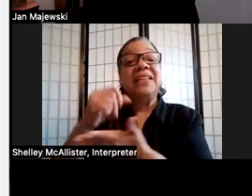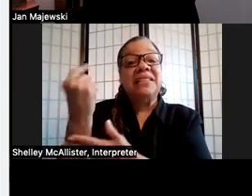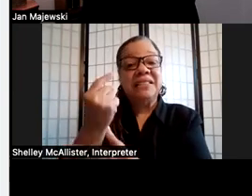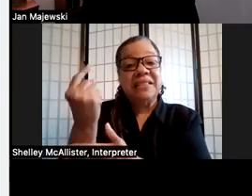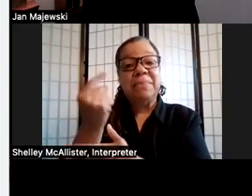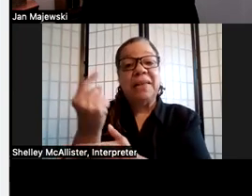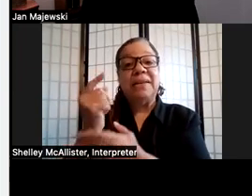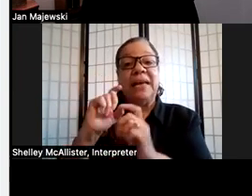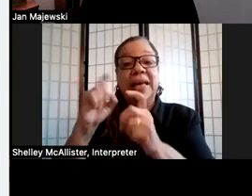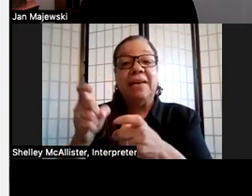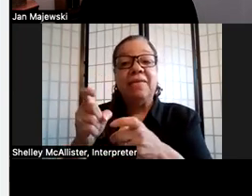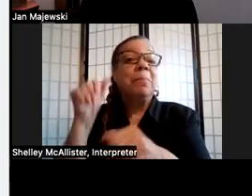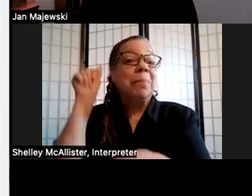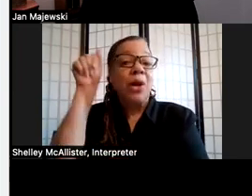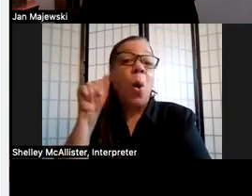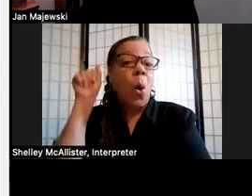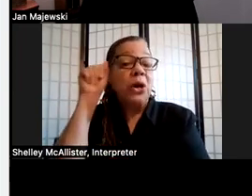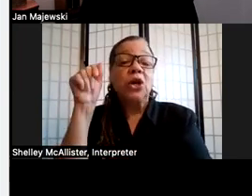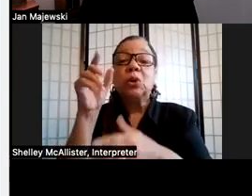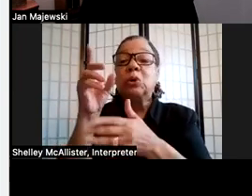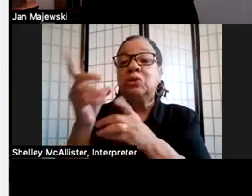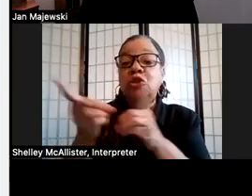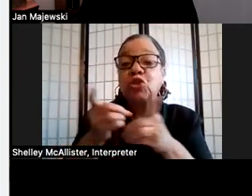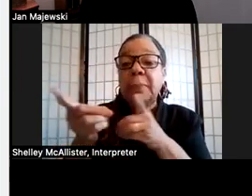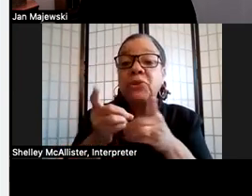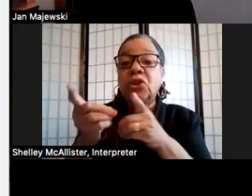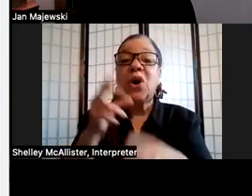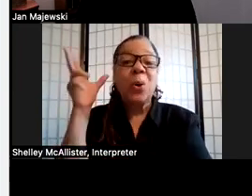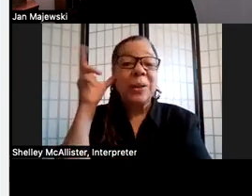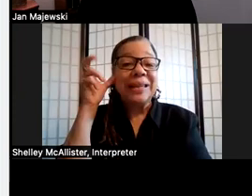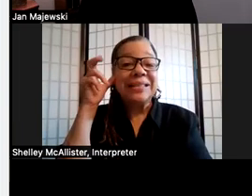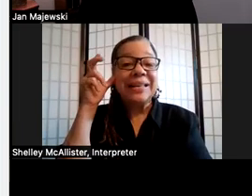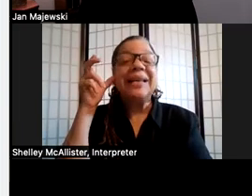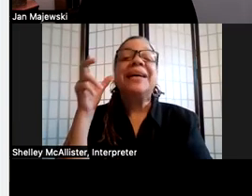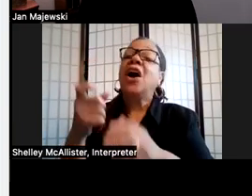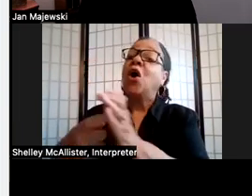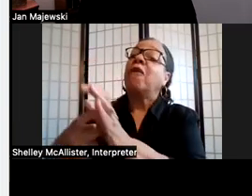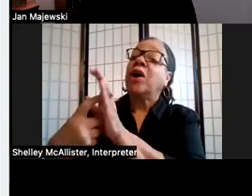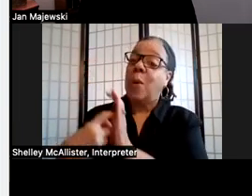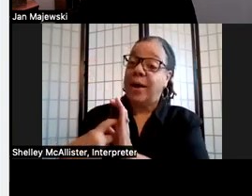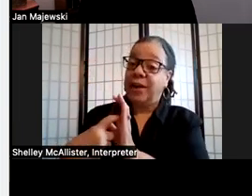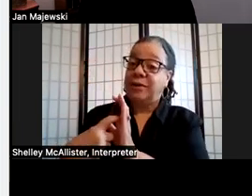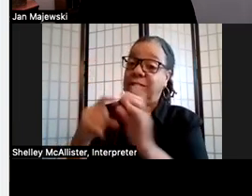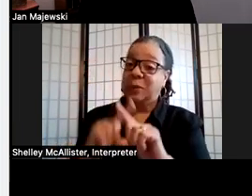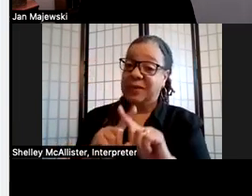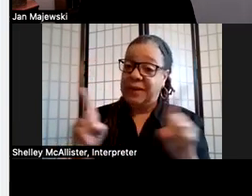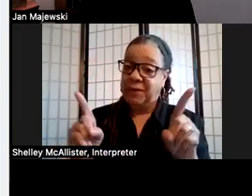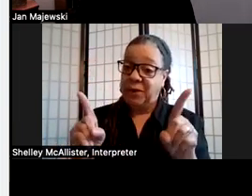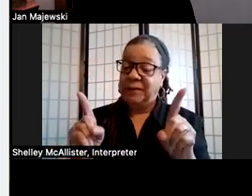However, audio description services or assistive listening devices are required. So even